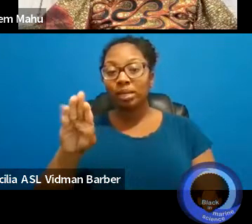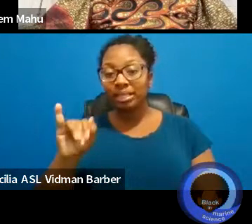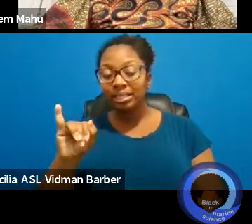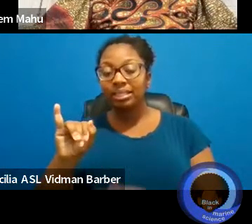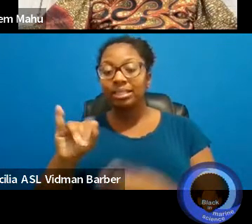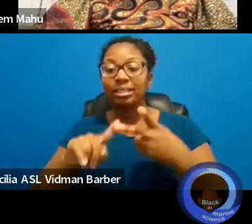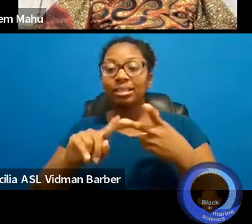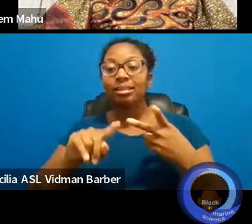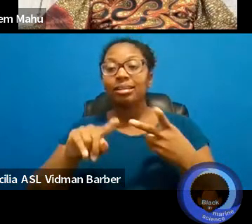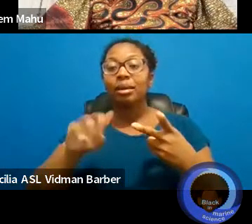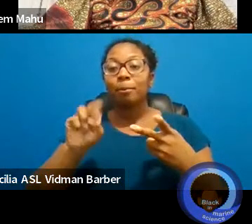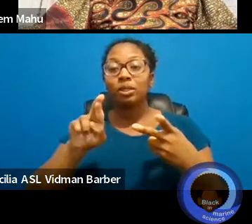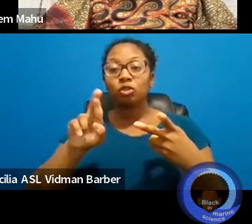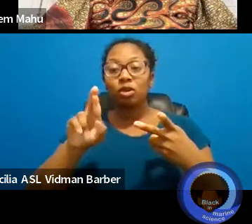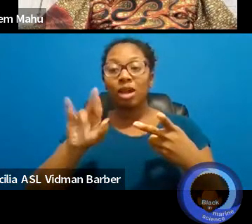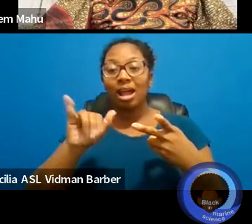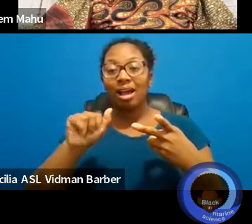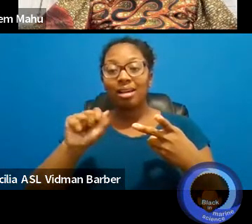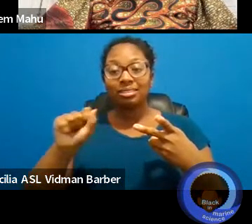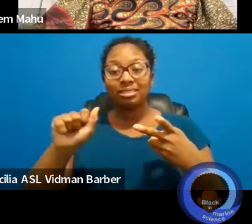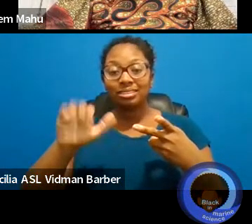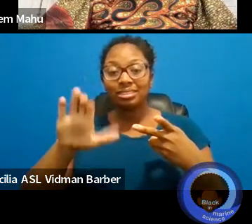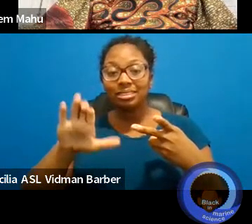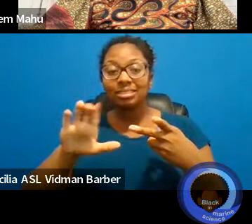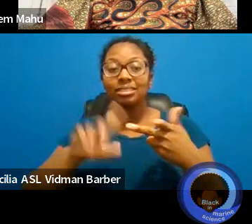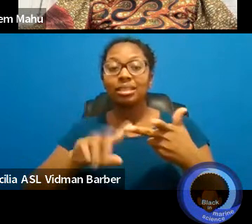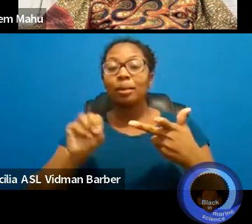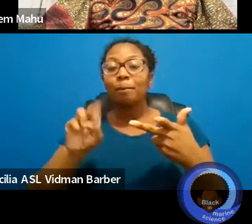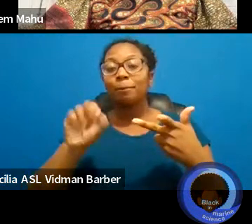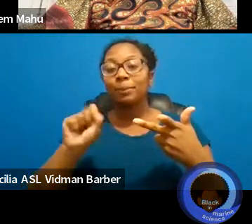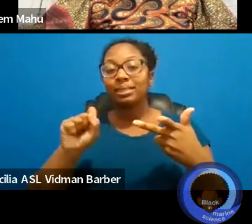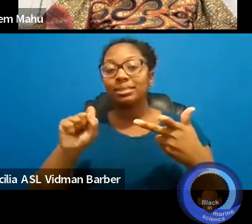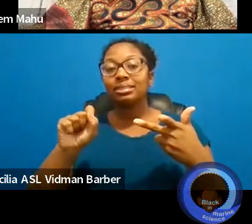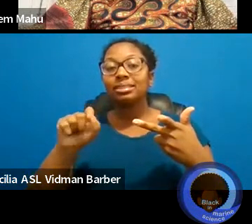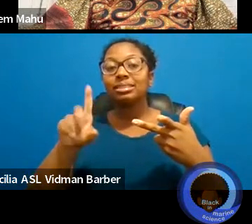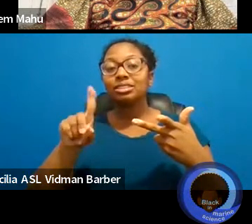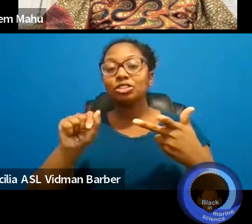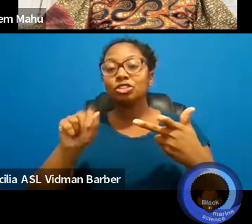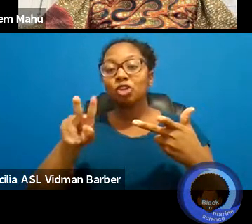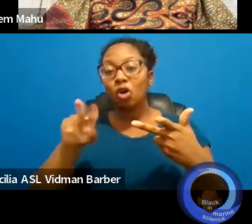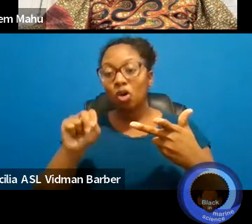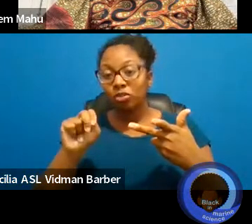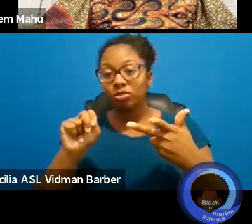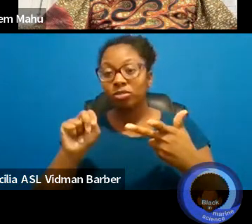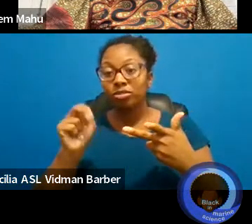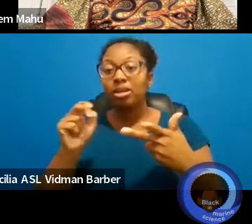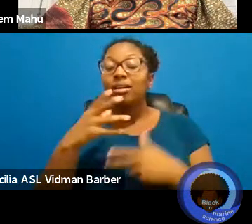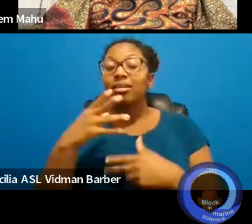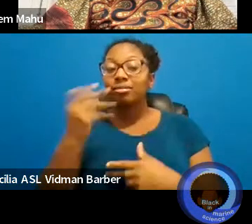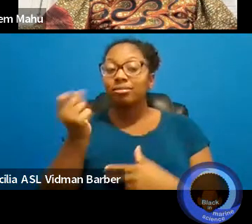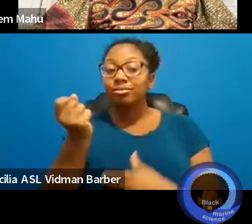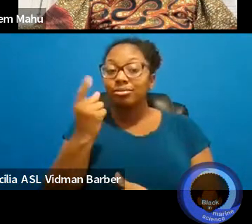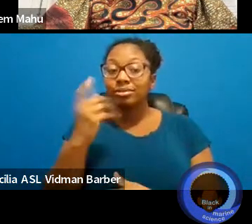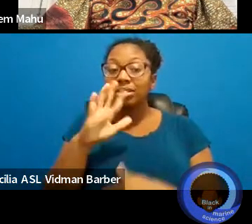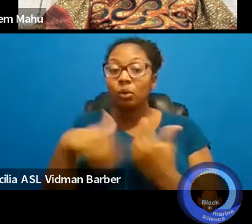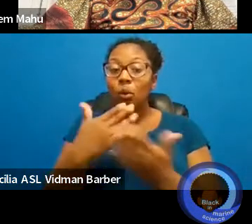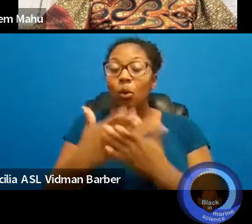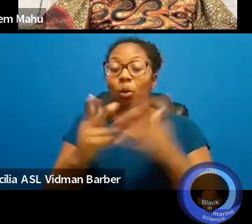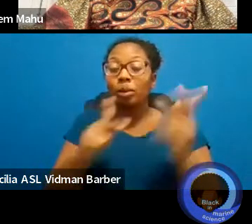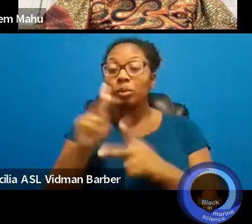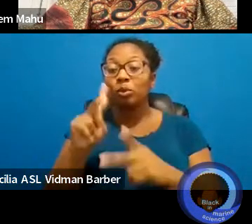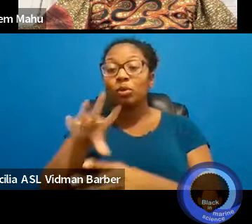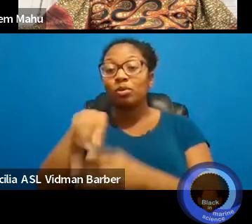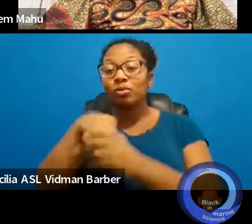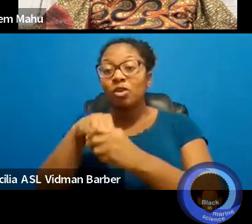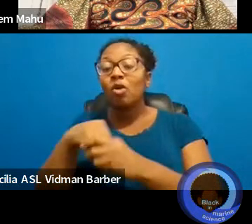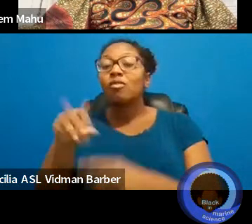Edem Mahu. Let me first just acknowledge that all panelists are located in West Africa in different parts. You have some in Ghana, you have